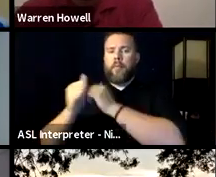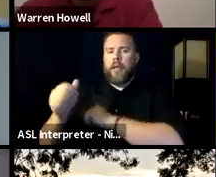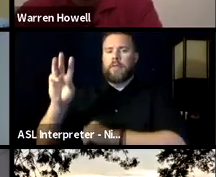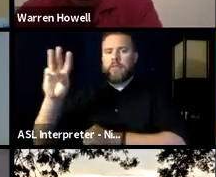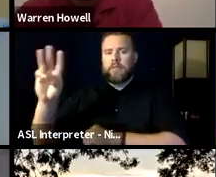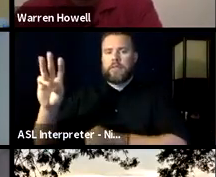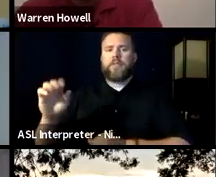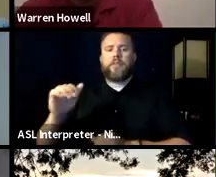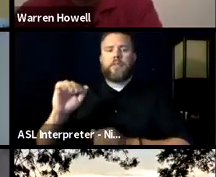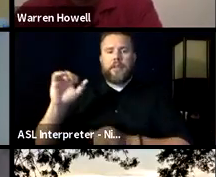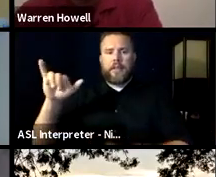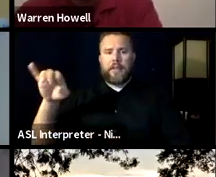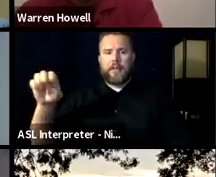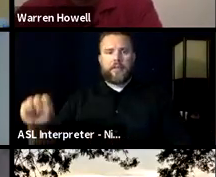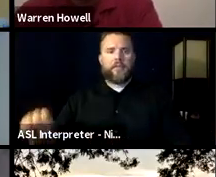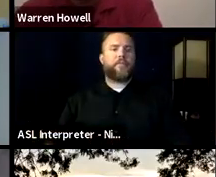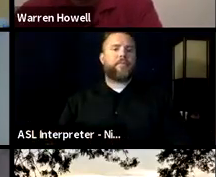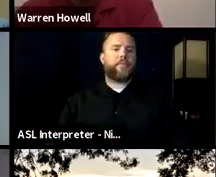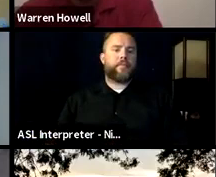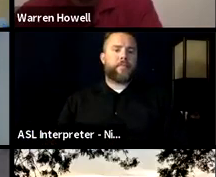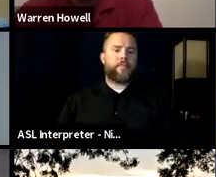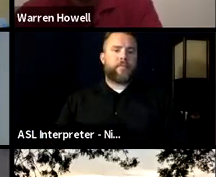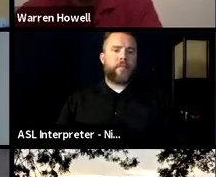vacancy. Next up,